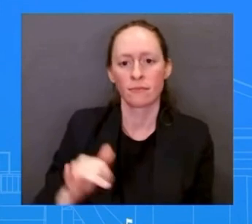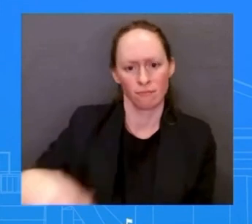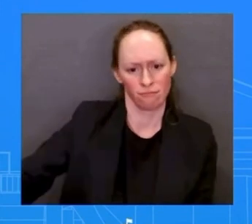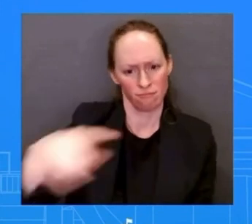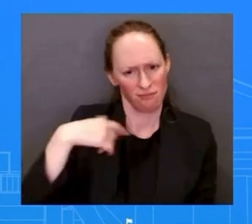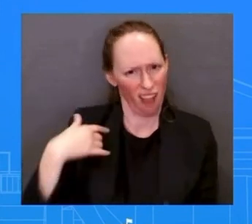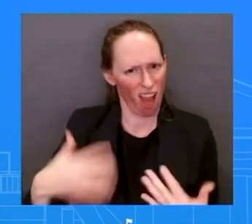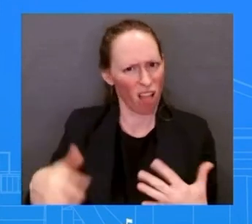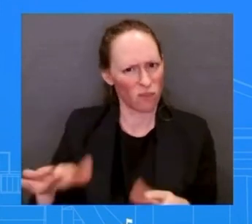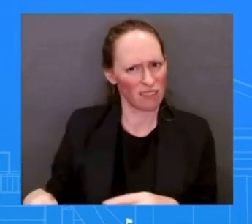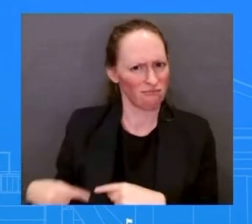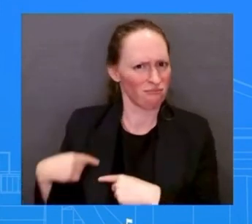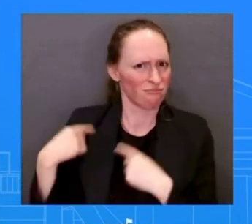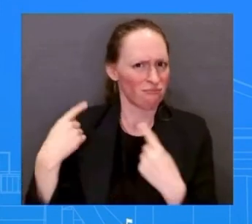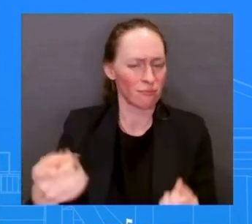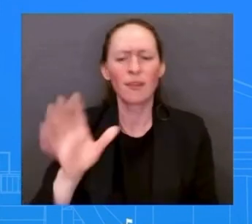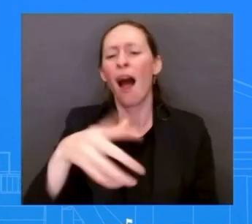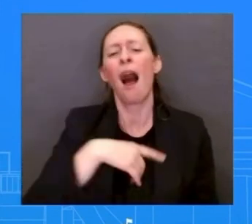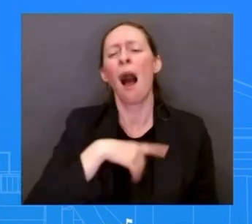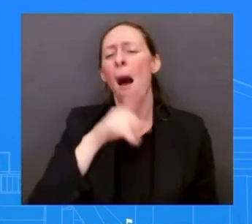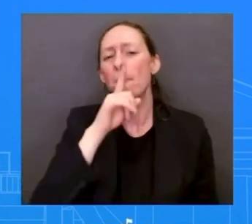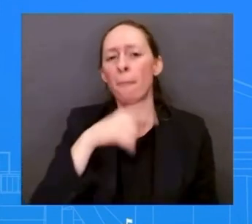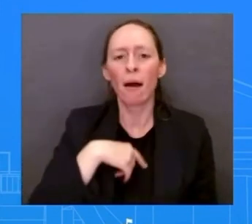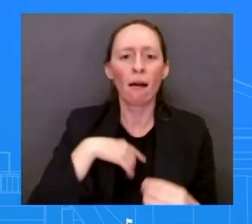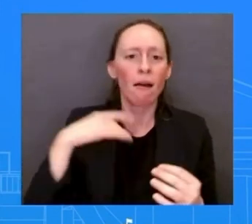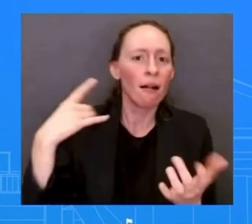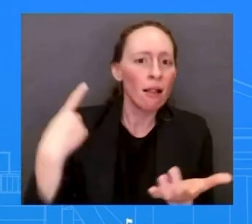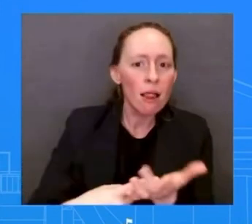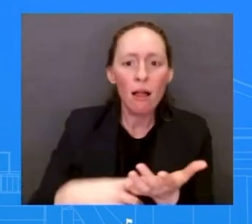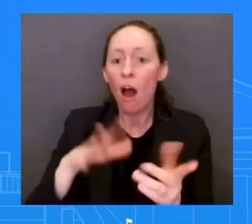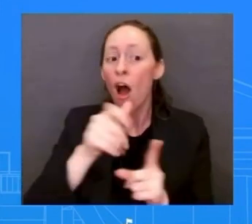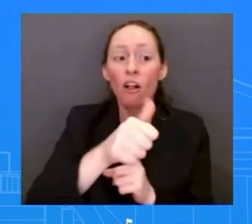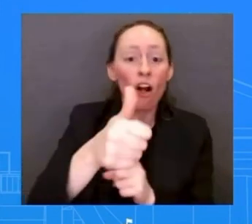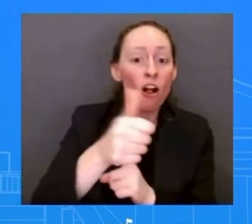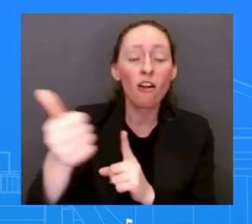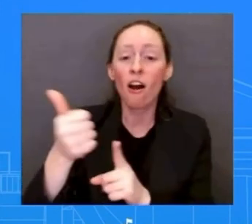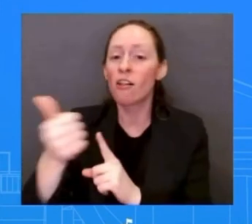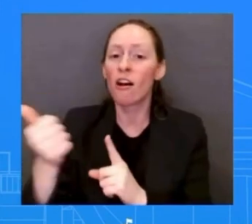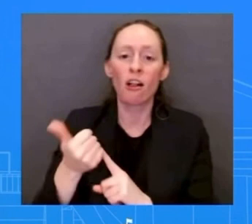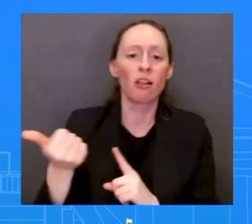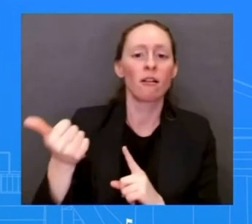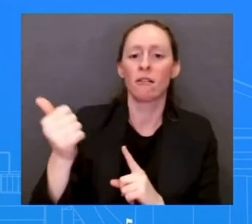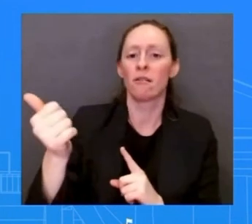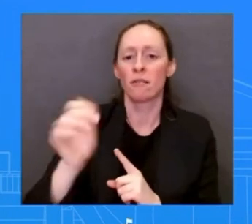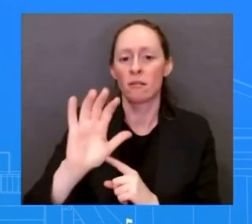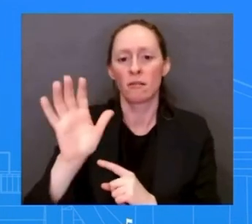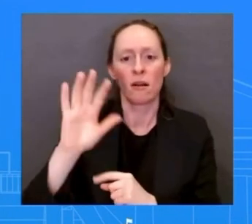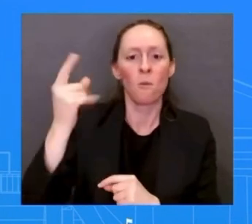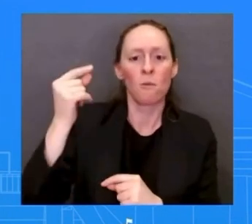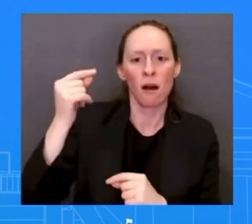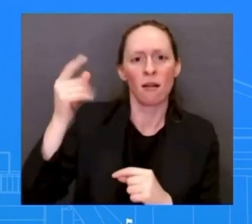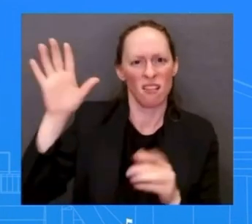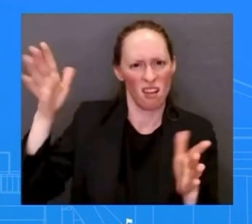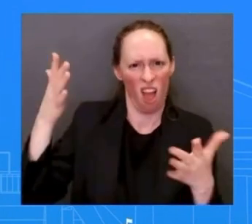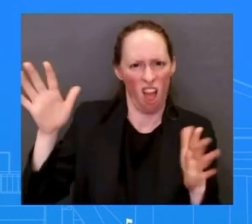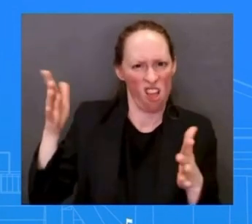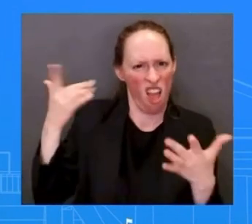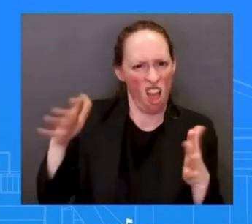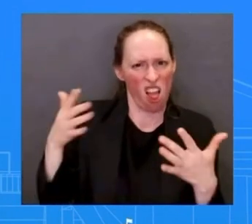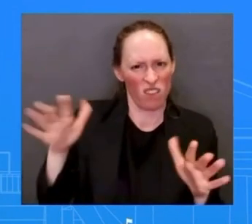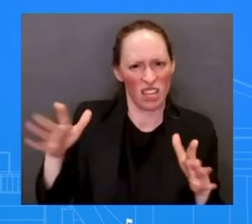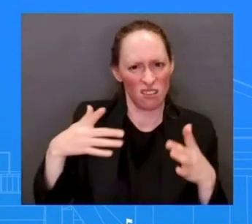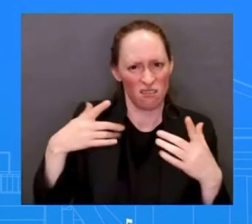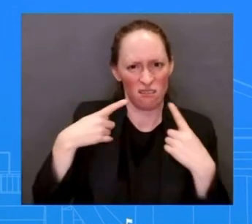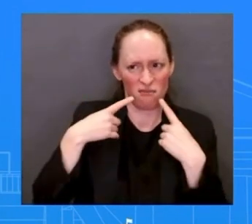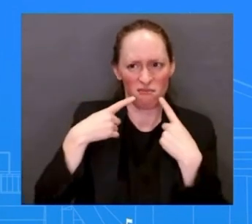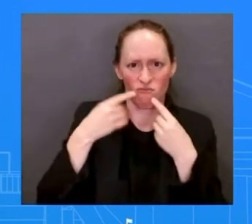Not going to talk specifically about other things that we're going to do outside of the plan that the president announced, outside of the details that